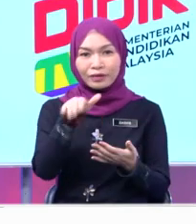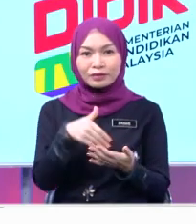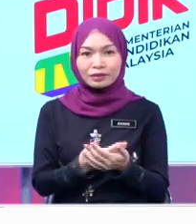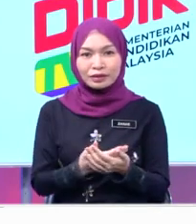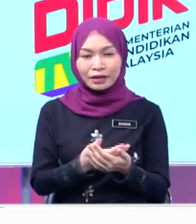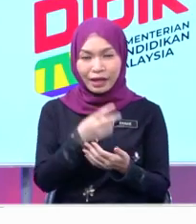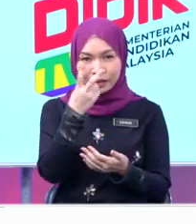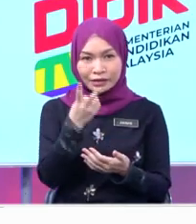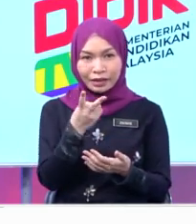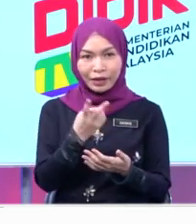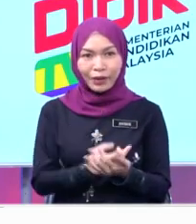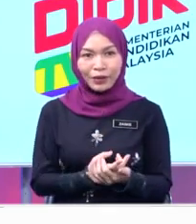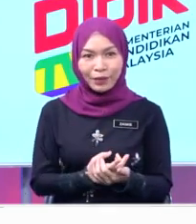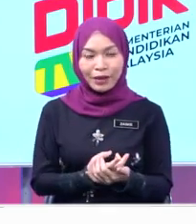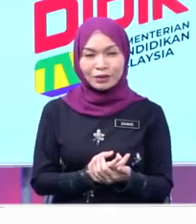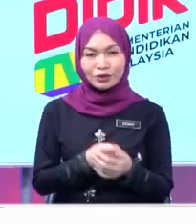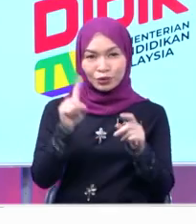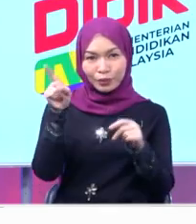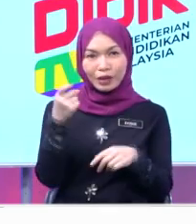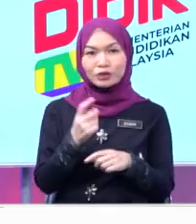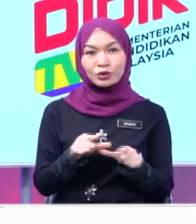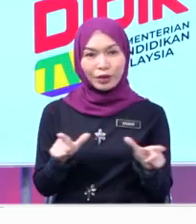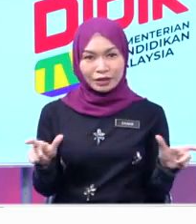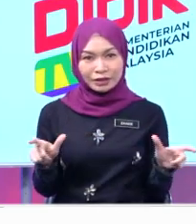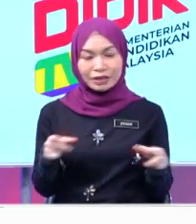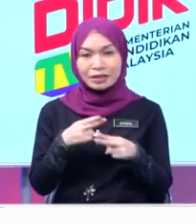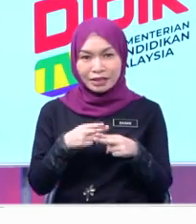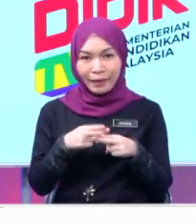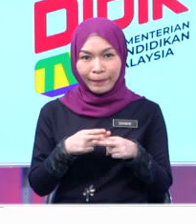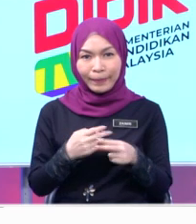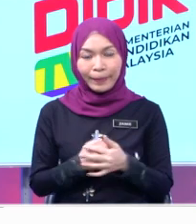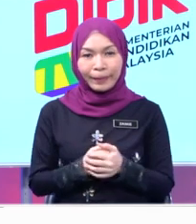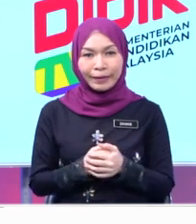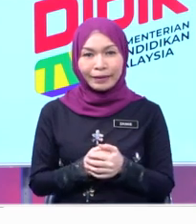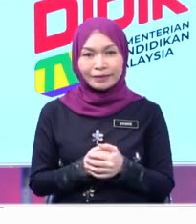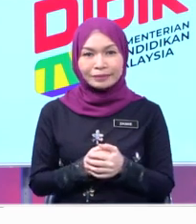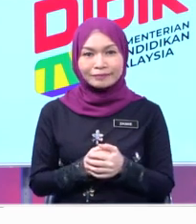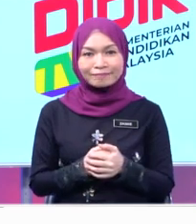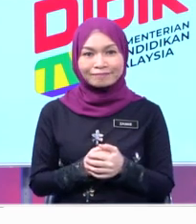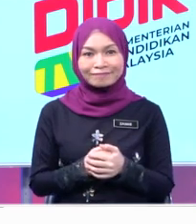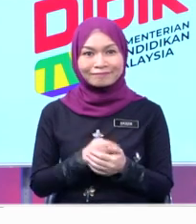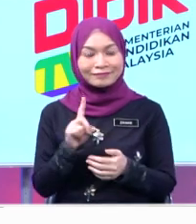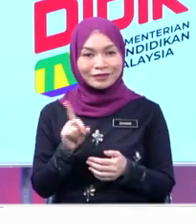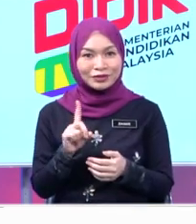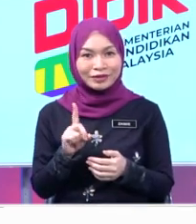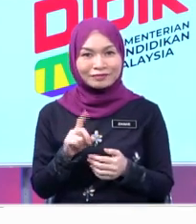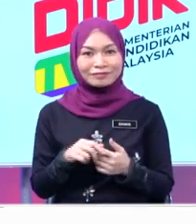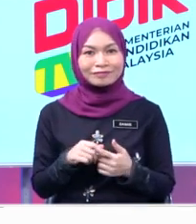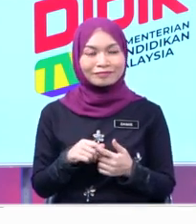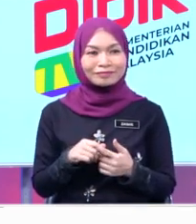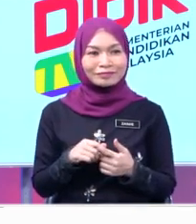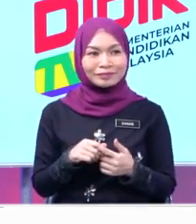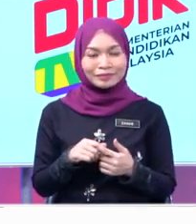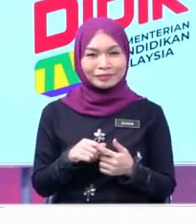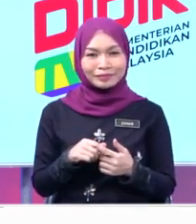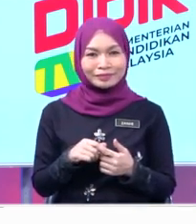memes, punctuation memes, okay? Okay. And choose which one is most appealing or the funniest. I know which one is mine, and I think